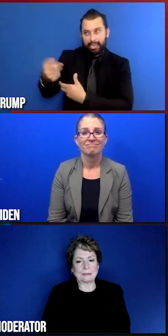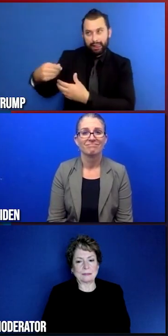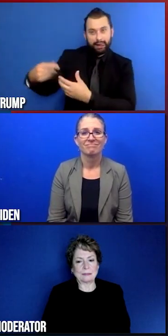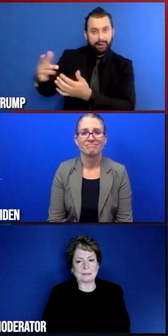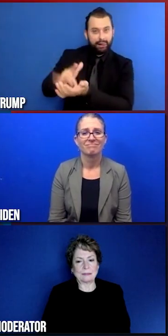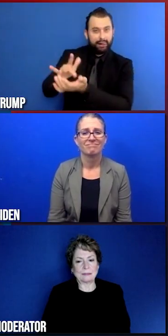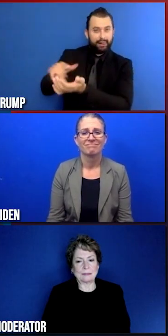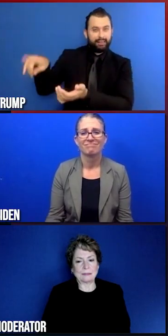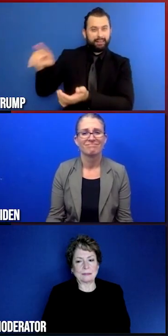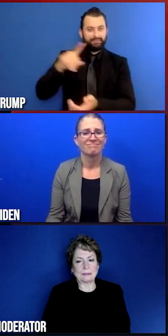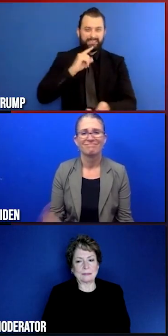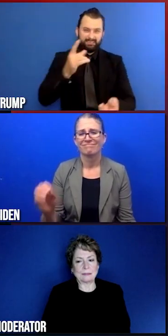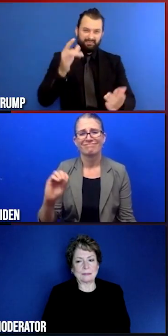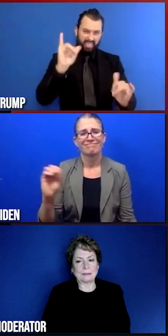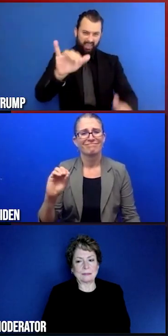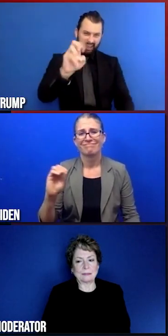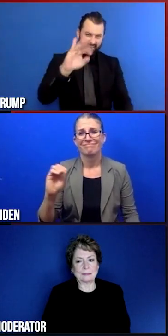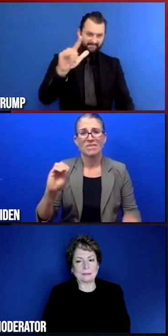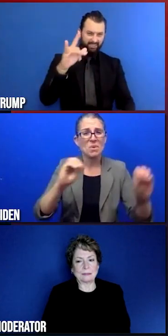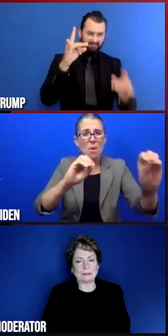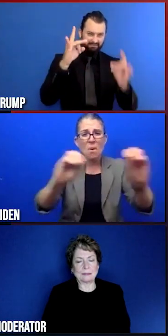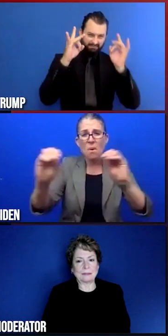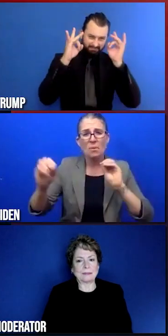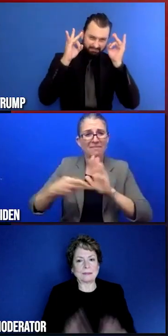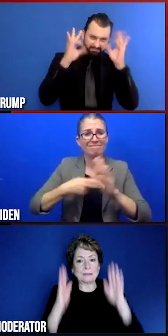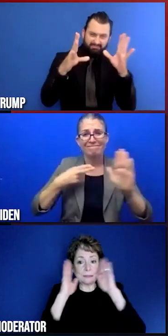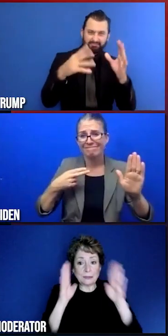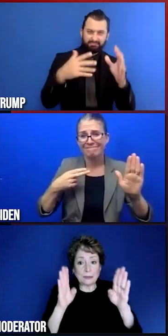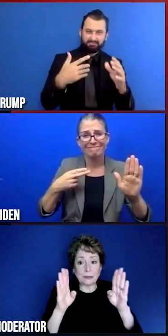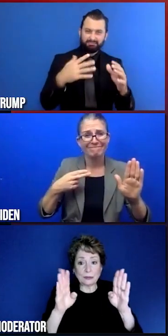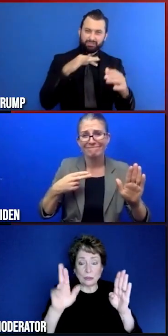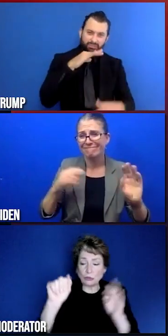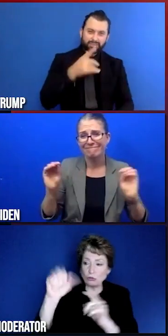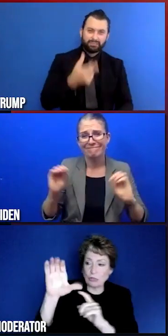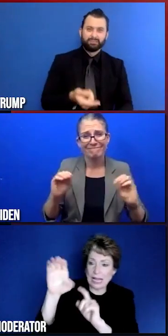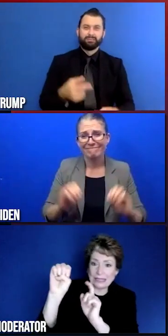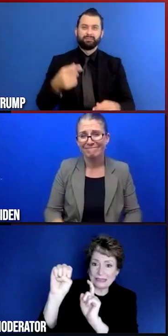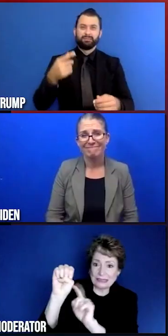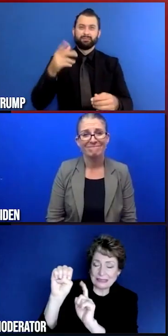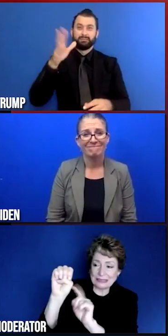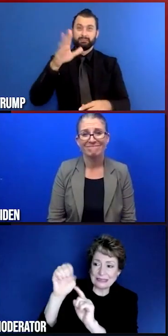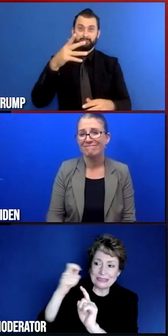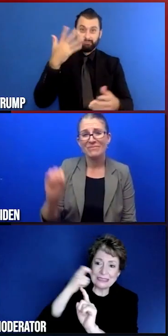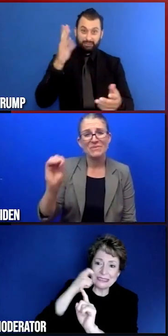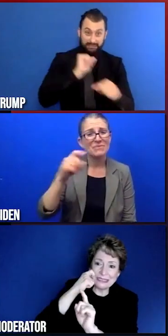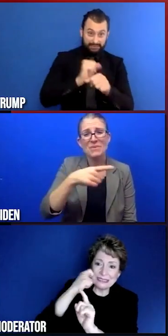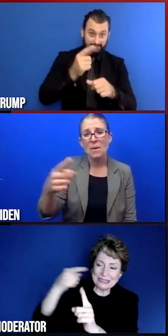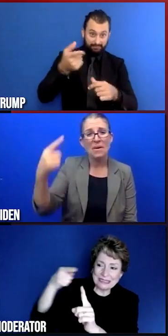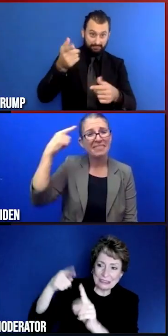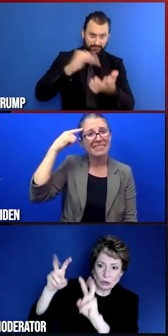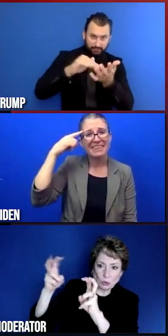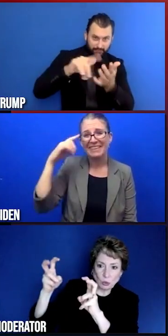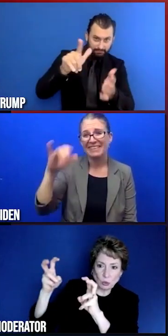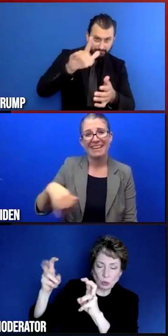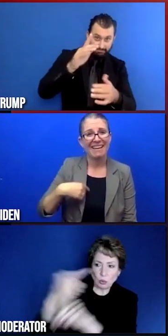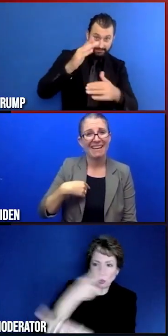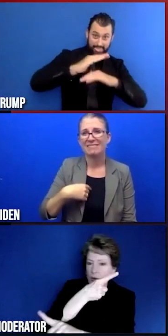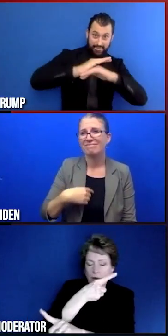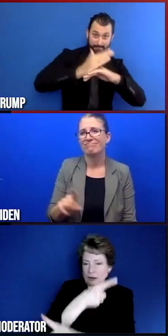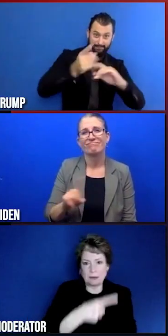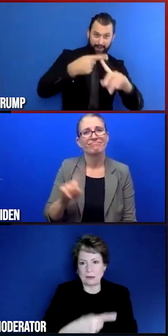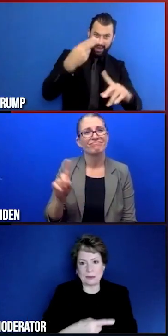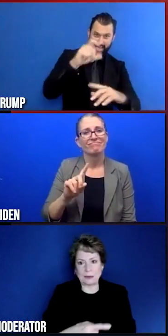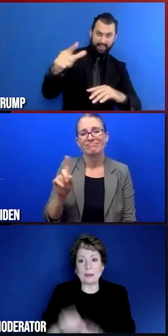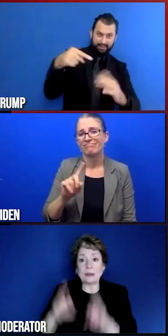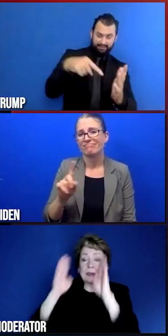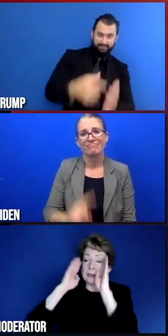the issue of race. We're talking about the issue. Laptop from hell. President Trump, we're talking about race right now, and I do want to stay on the issue of race. President Trump,